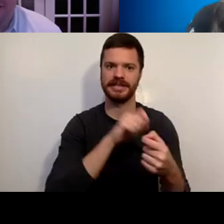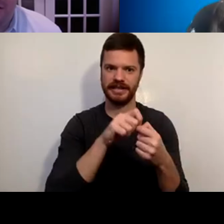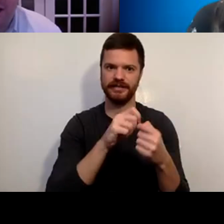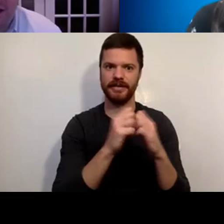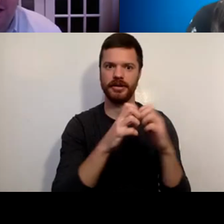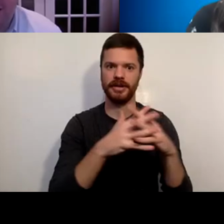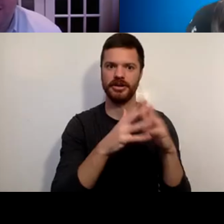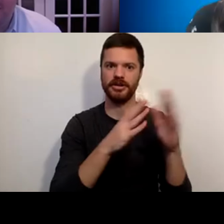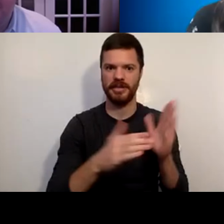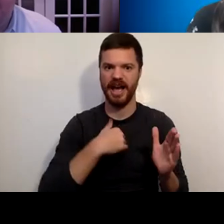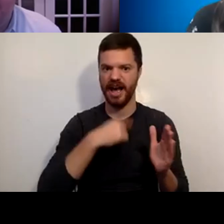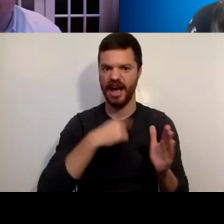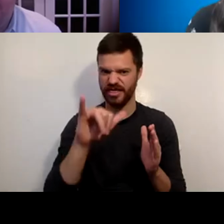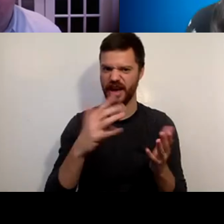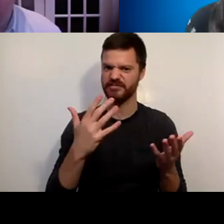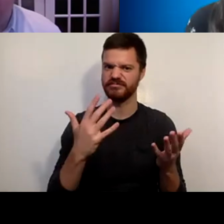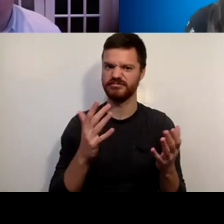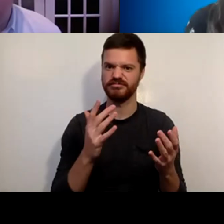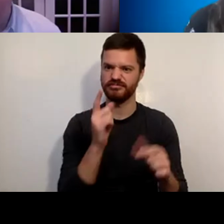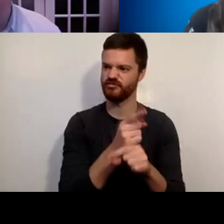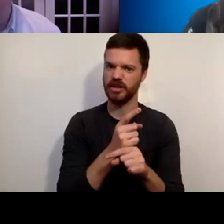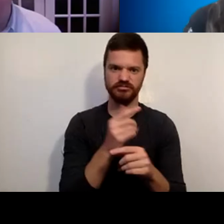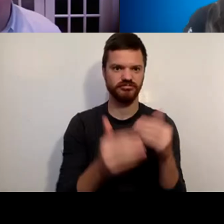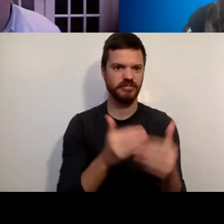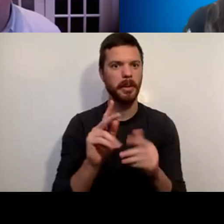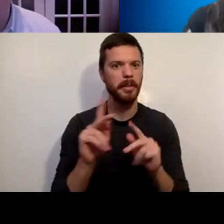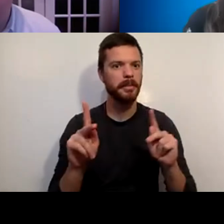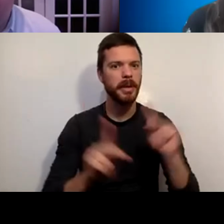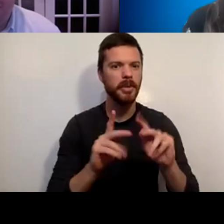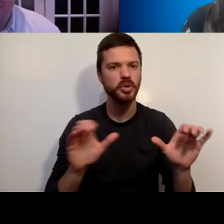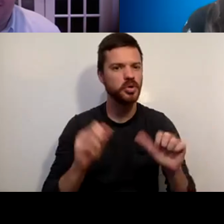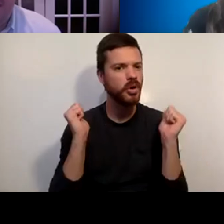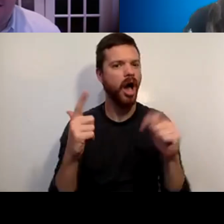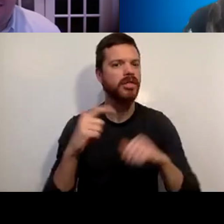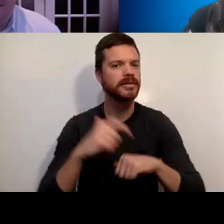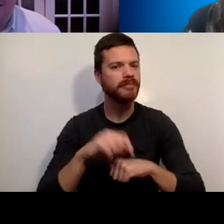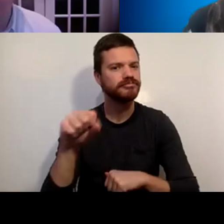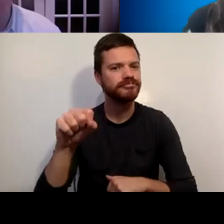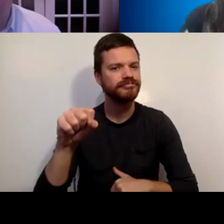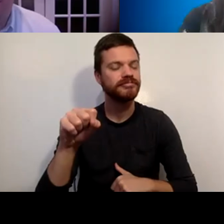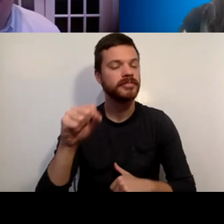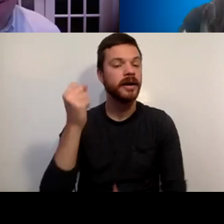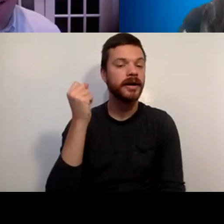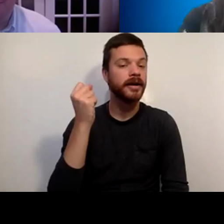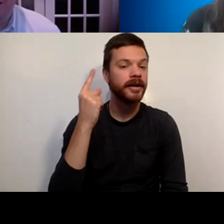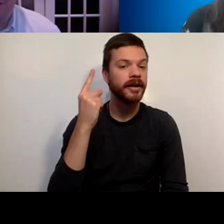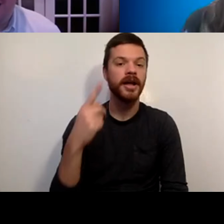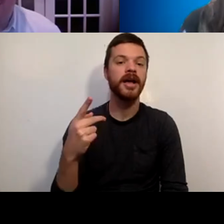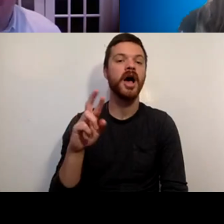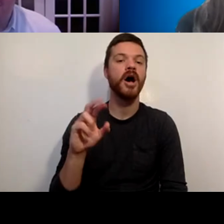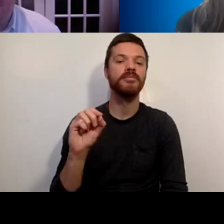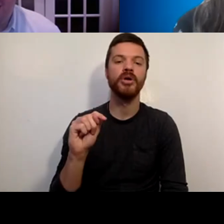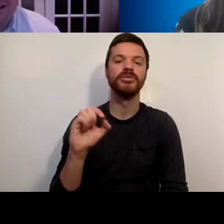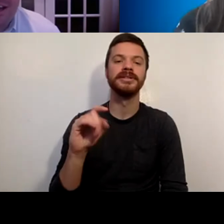intuitive, I think. And I think people do that all the time. They just rarely take the protected time to do that.